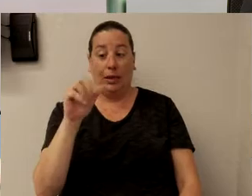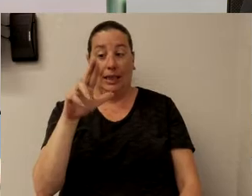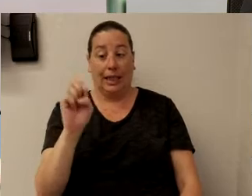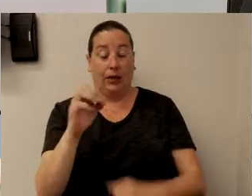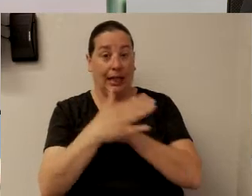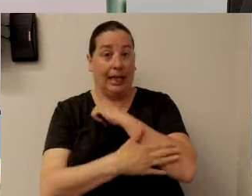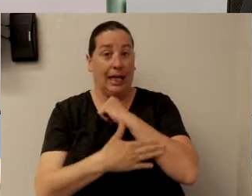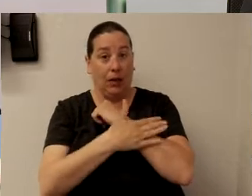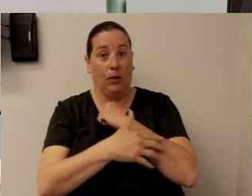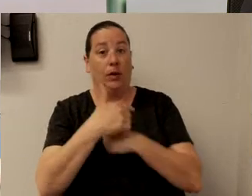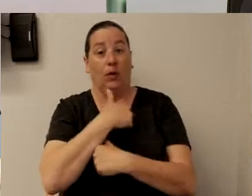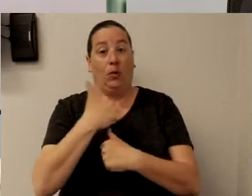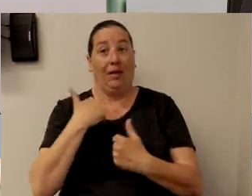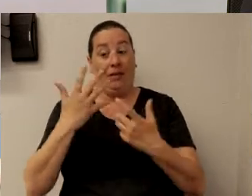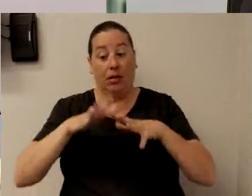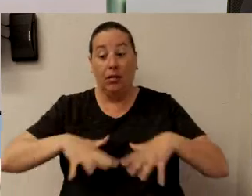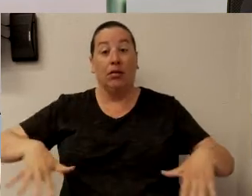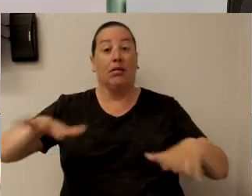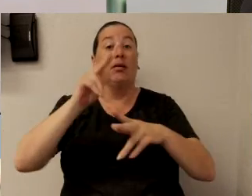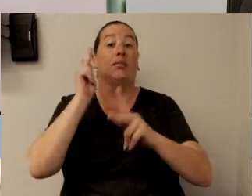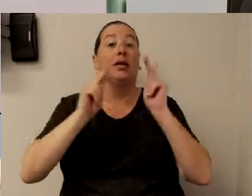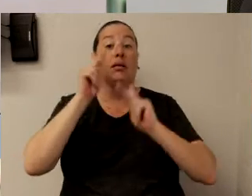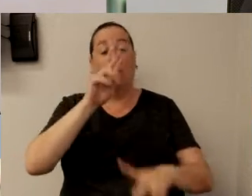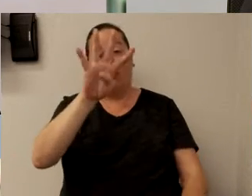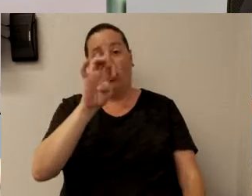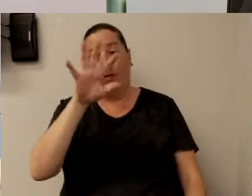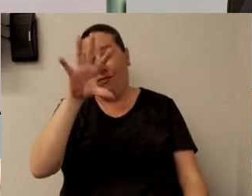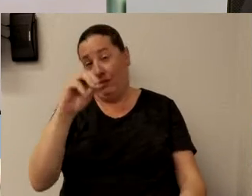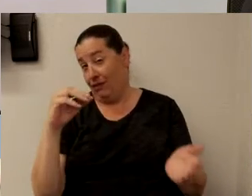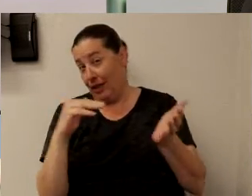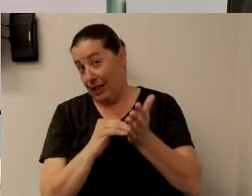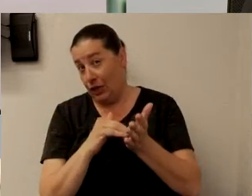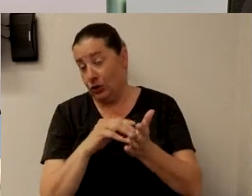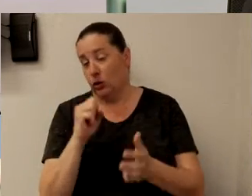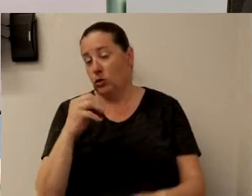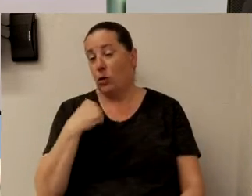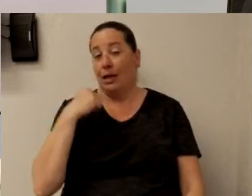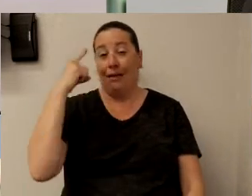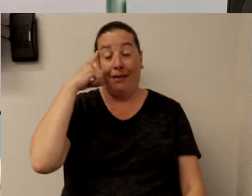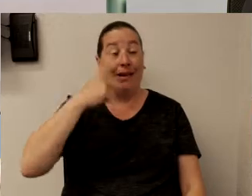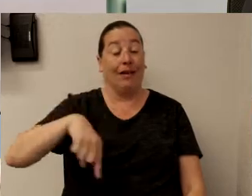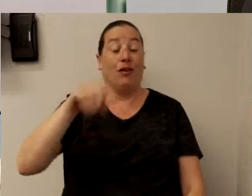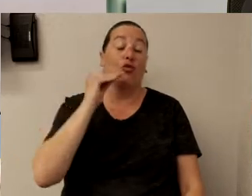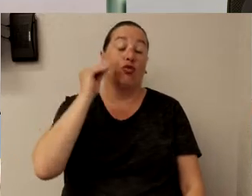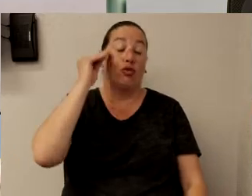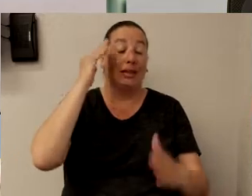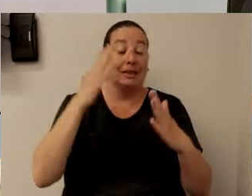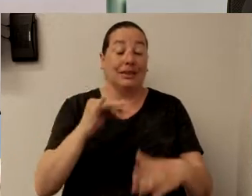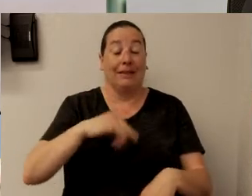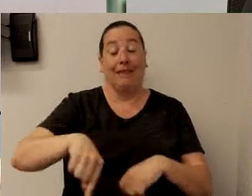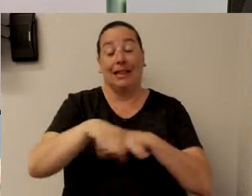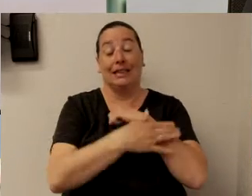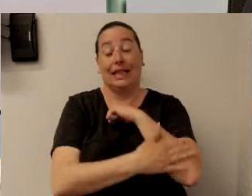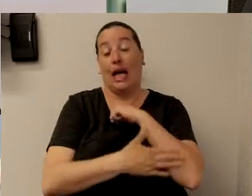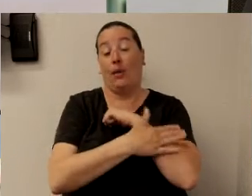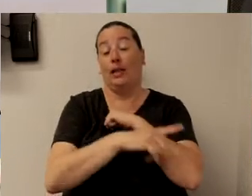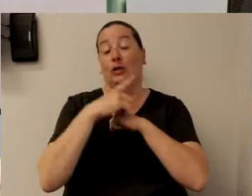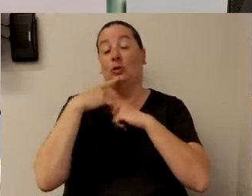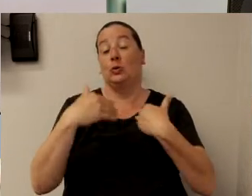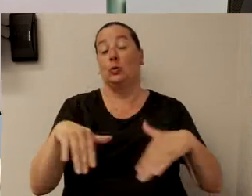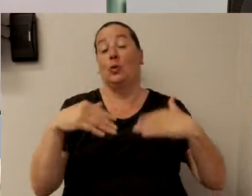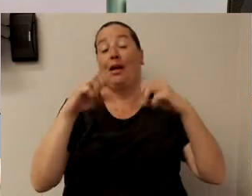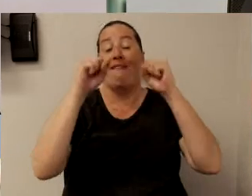population of 450,000. So I think the citizens, the residents of this county are doing a phenomenal